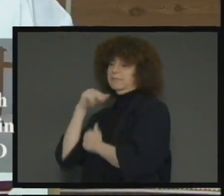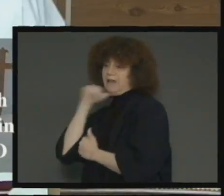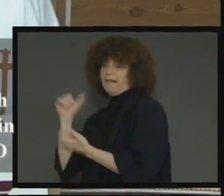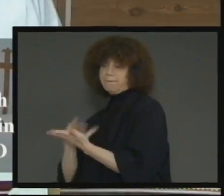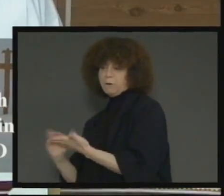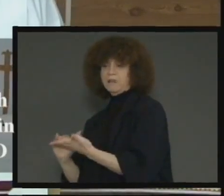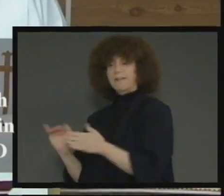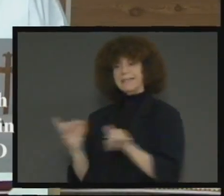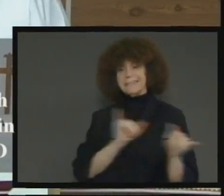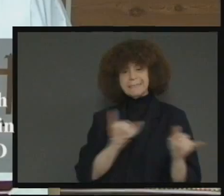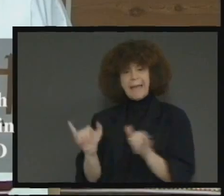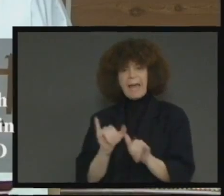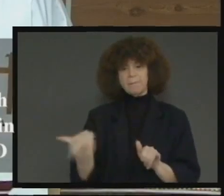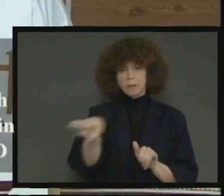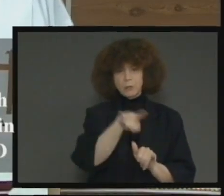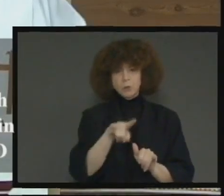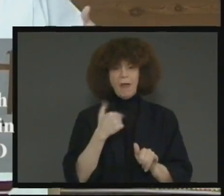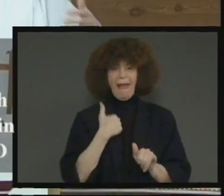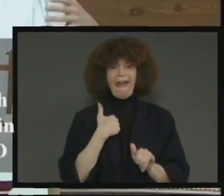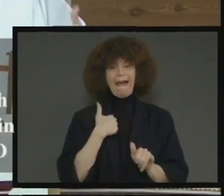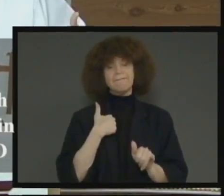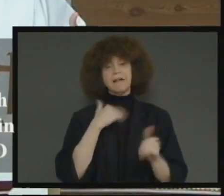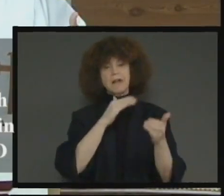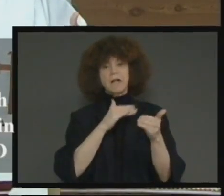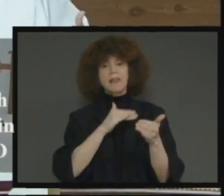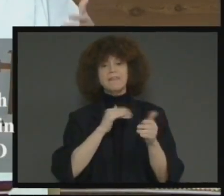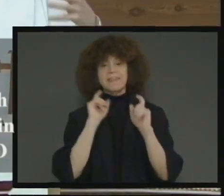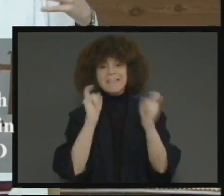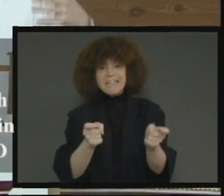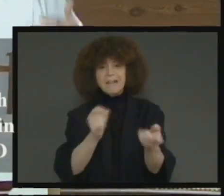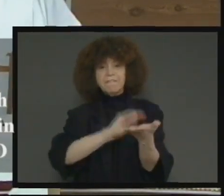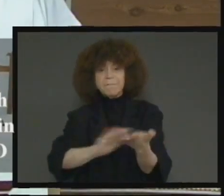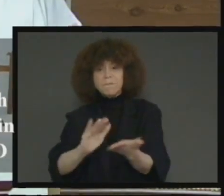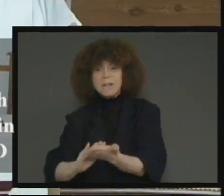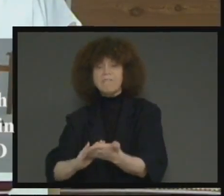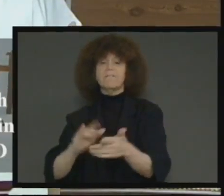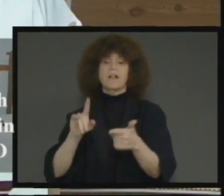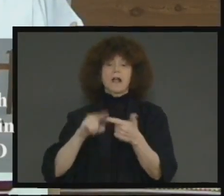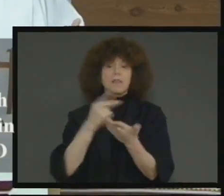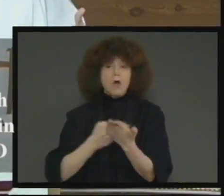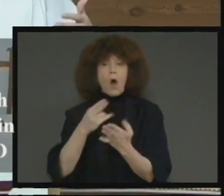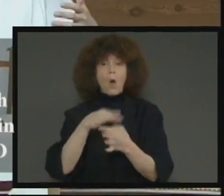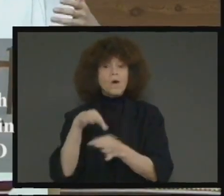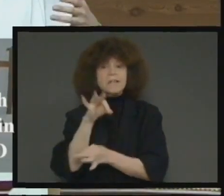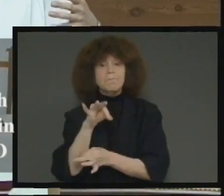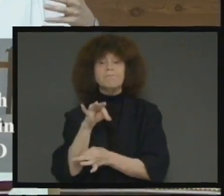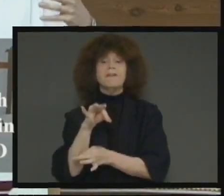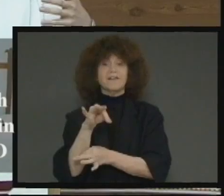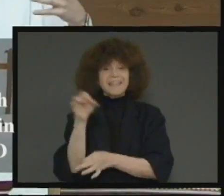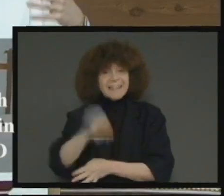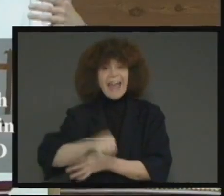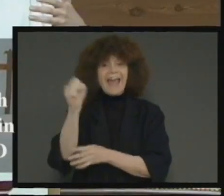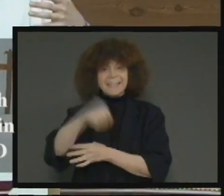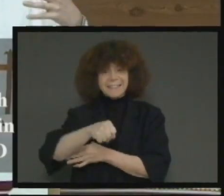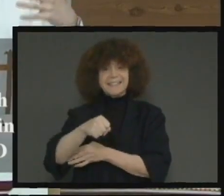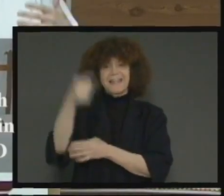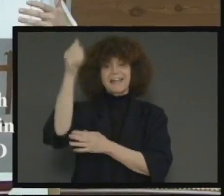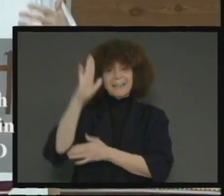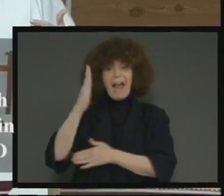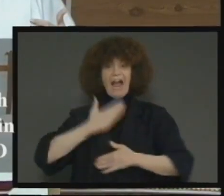Christ's resurrection, he gives new life to the people of God. He proclaims to them the breath of